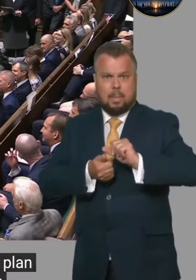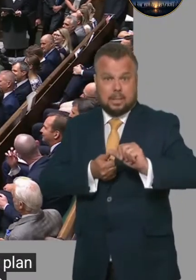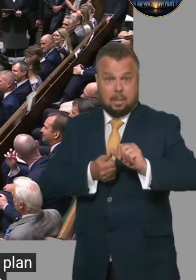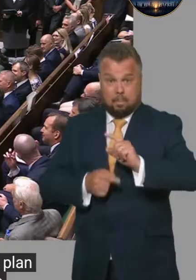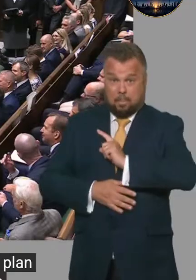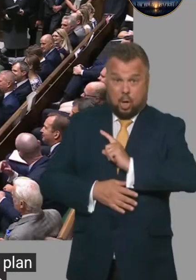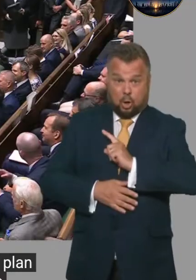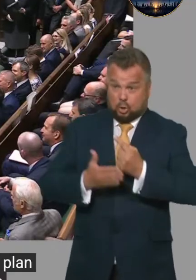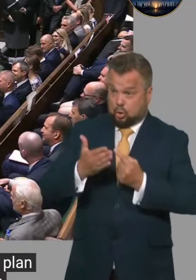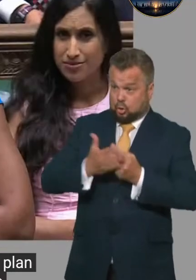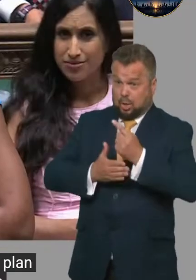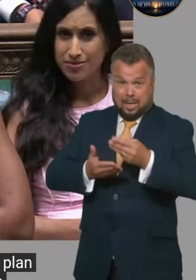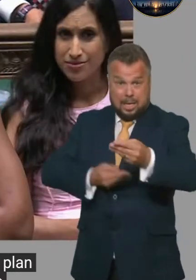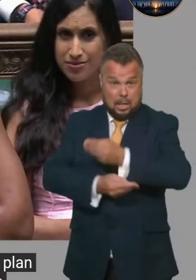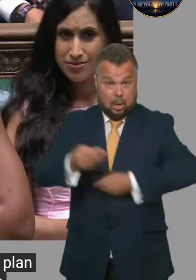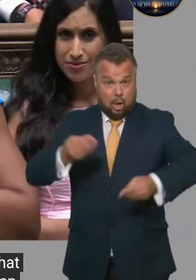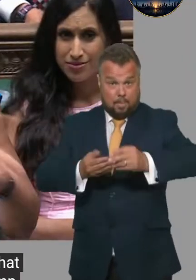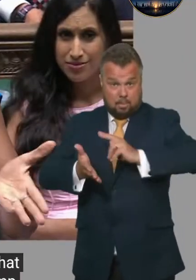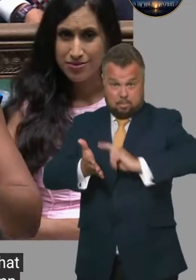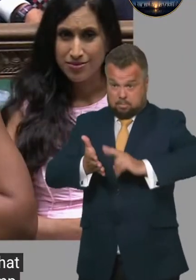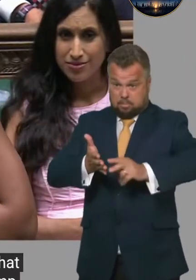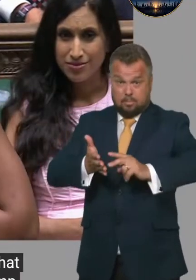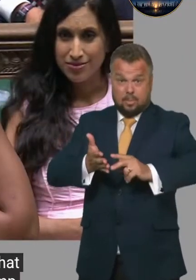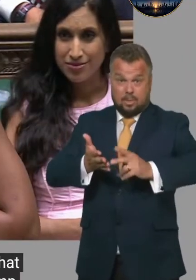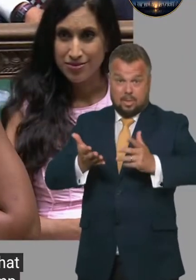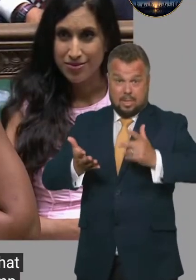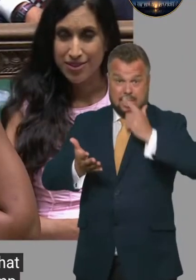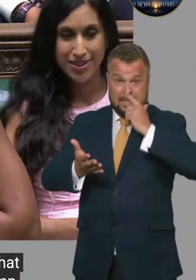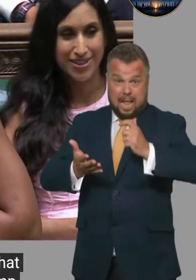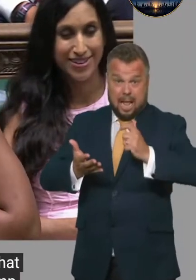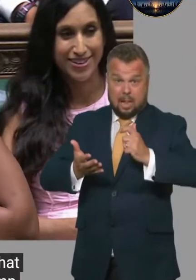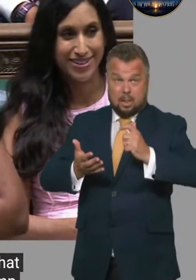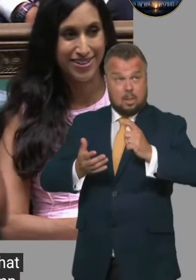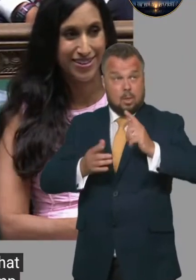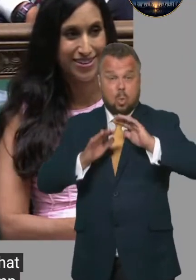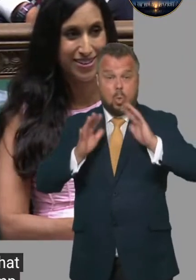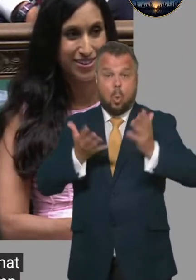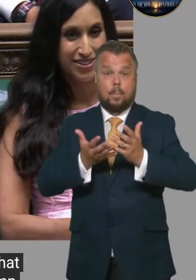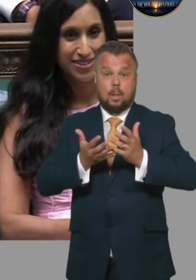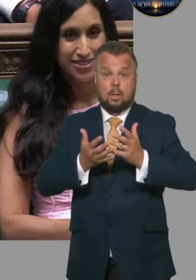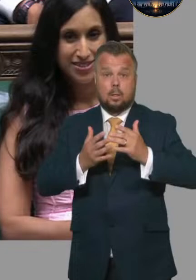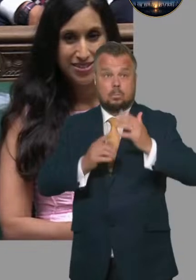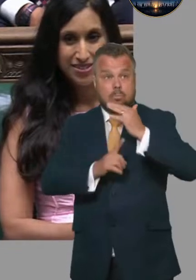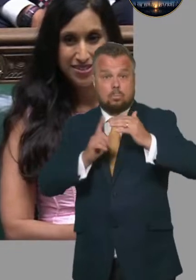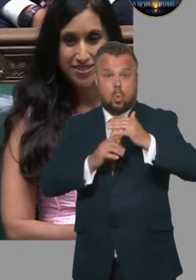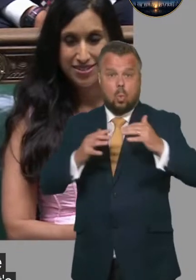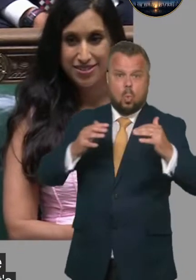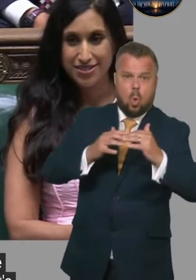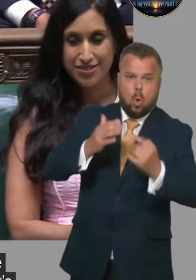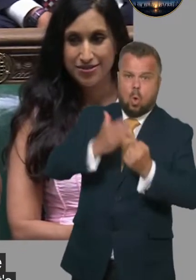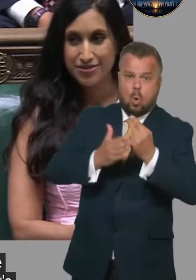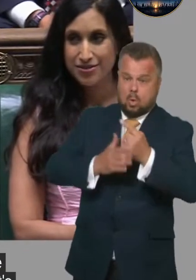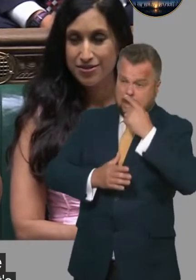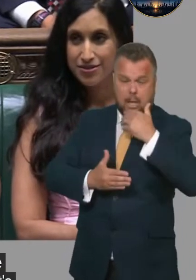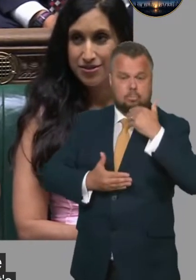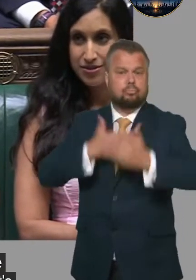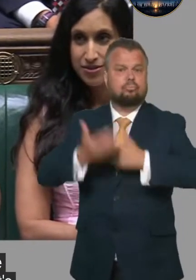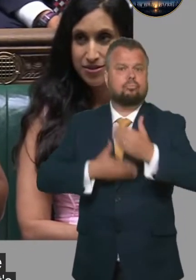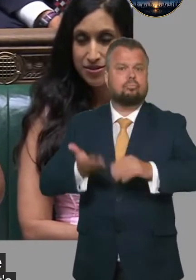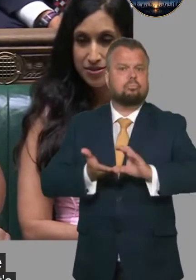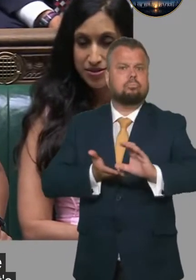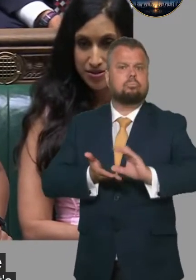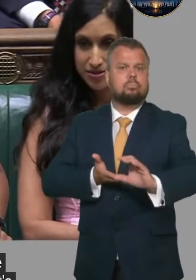Mr. Speaker, they're cheering so loudly. If it's all going so fine, why is he resigning? The fact is, she did let him